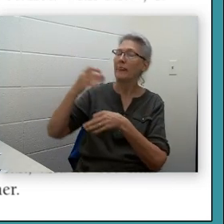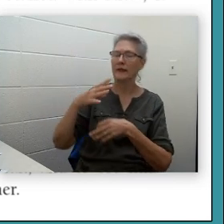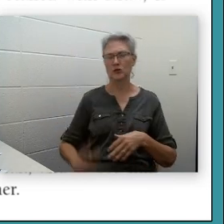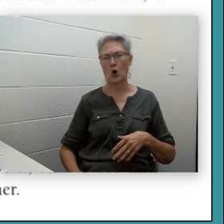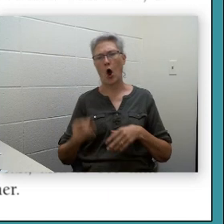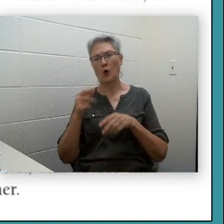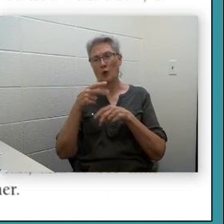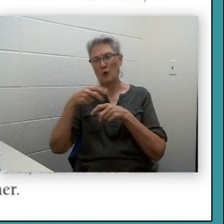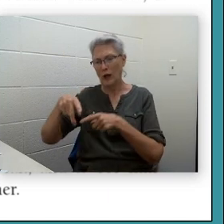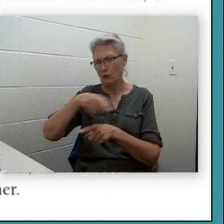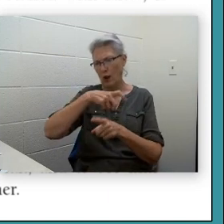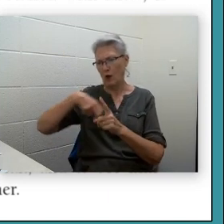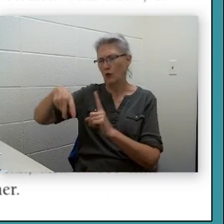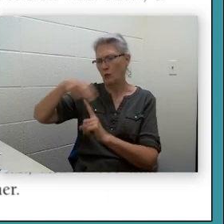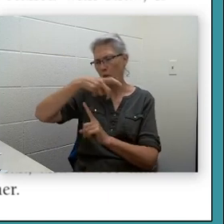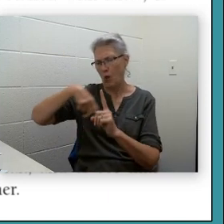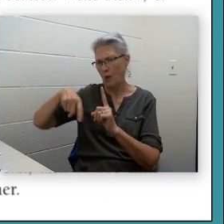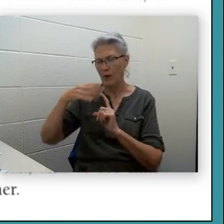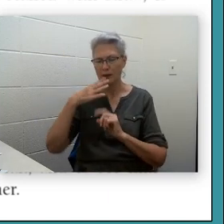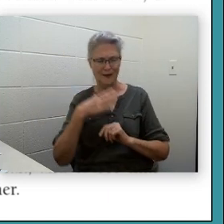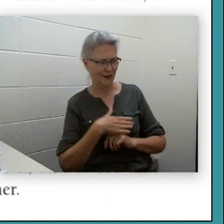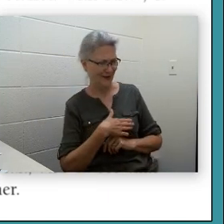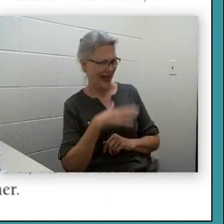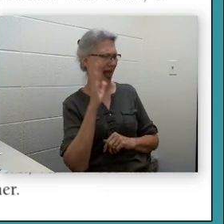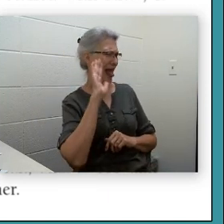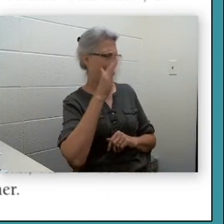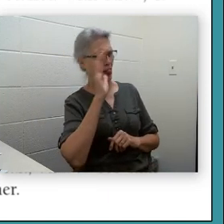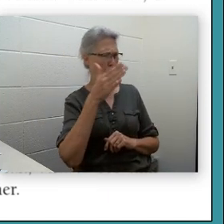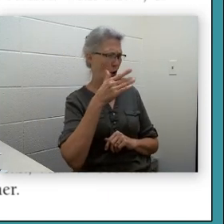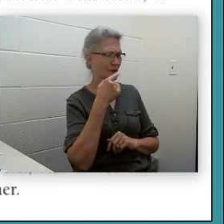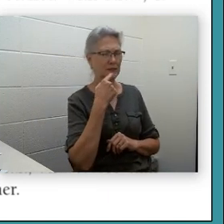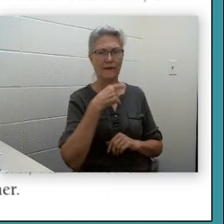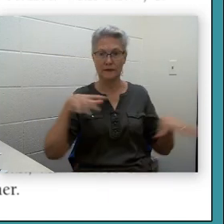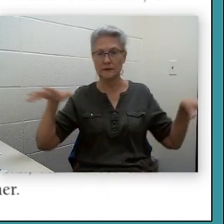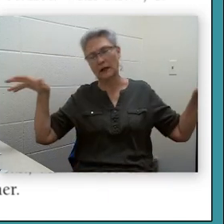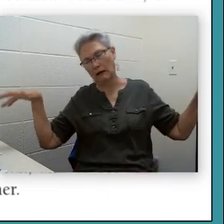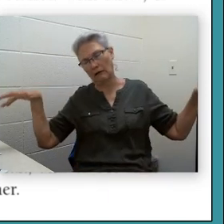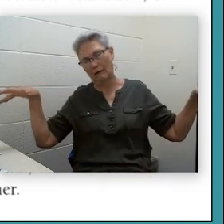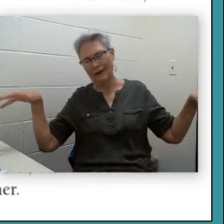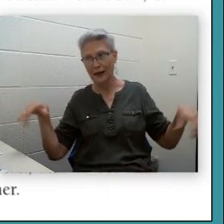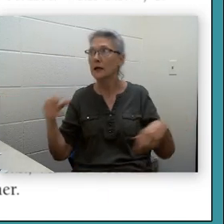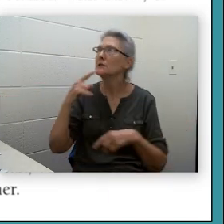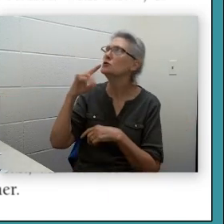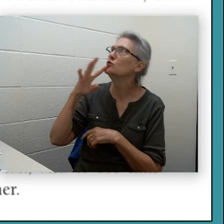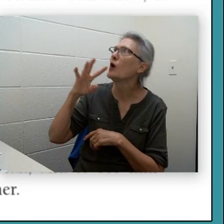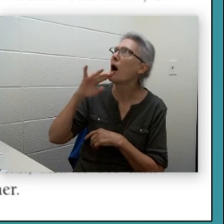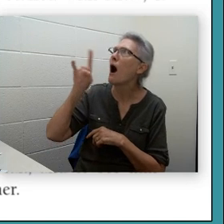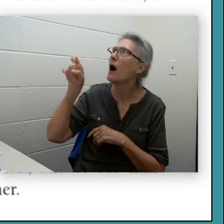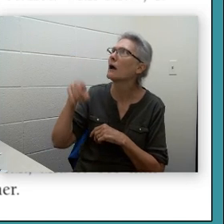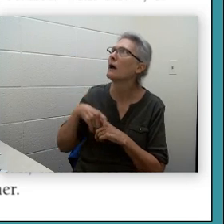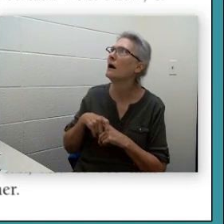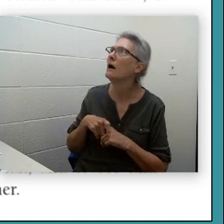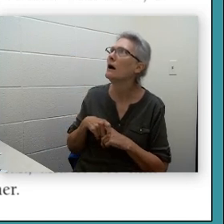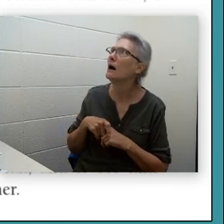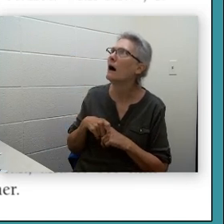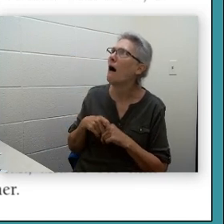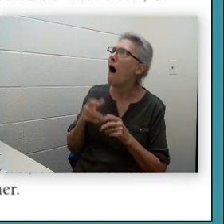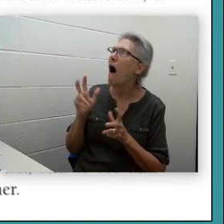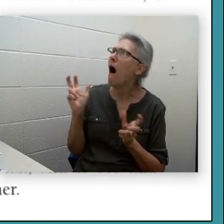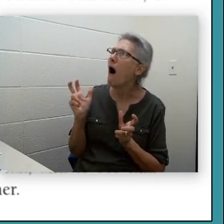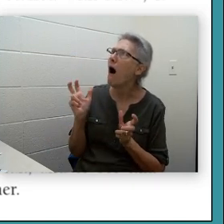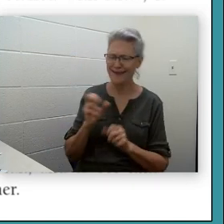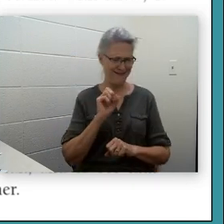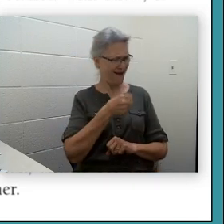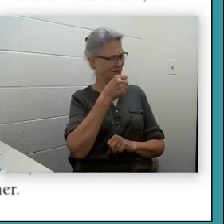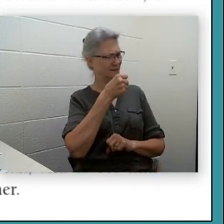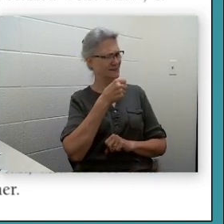barked. "Good day," said the Scarecrow in a rather husky voice. "Did you speak?" asked the girl in wonder.